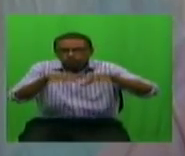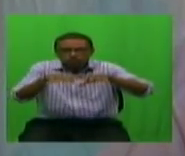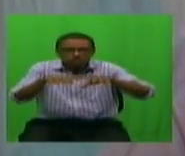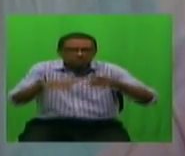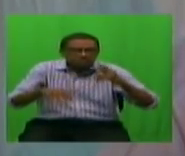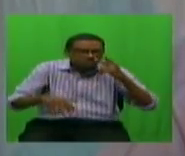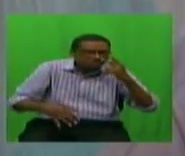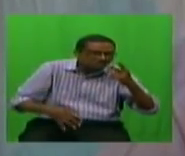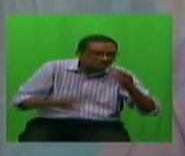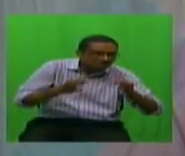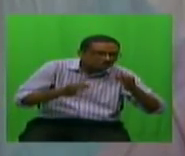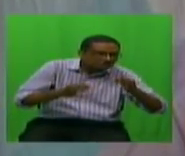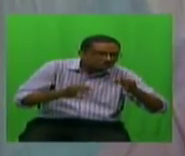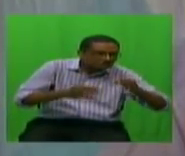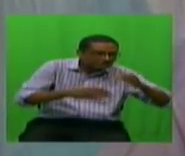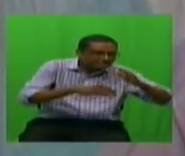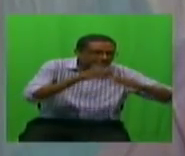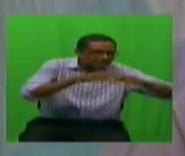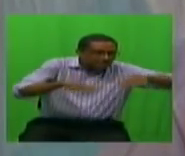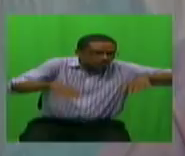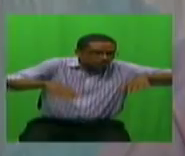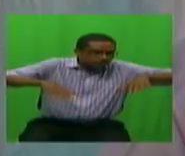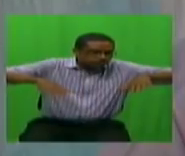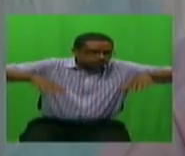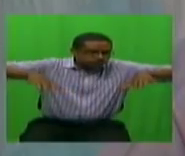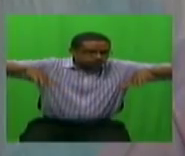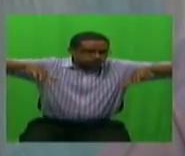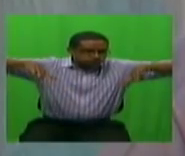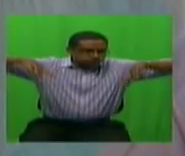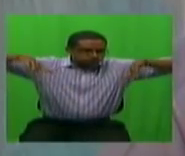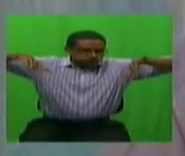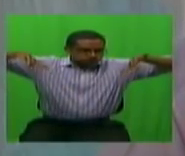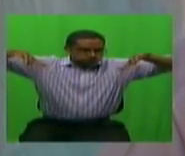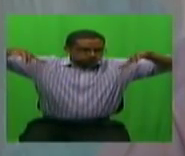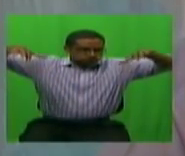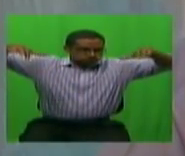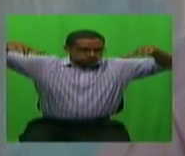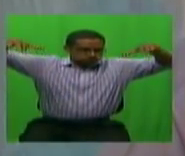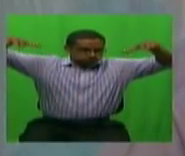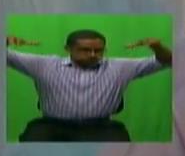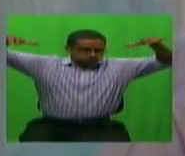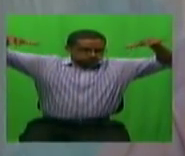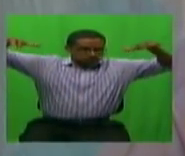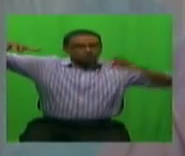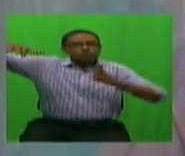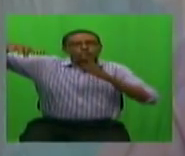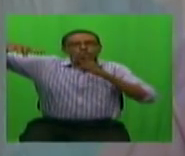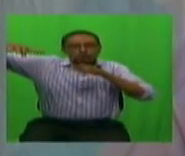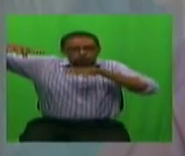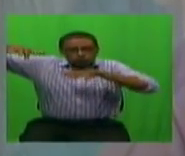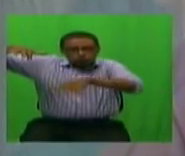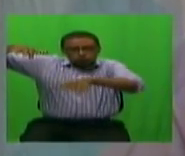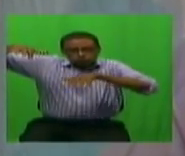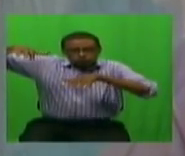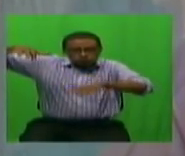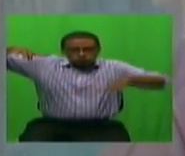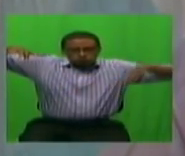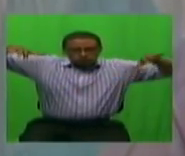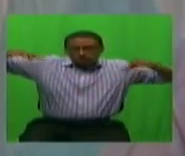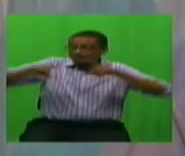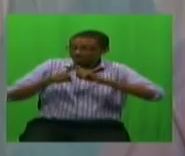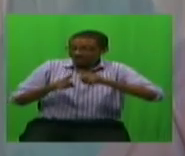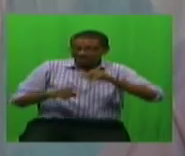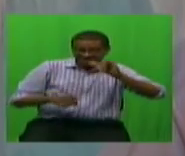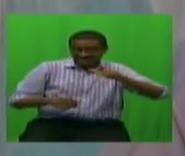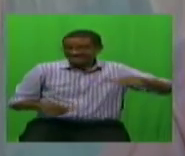can do some more raising the embankment on the river. But again, it is a low-lying area.